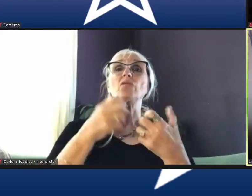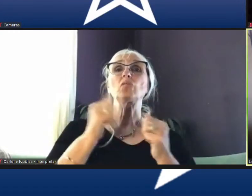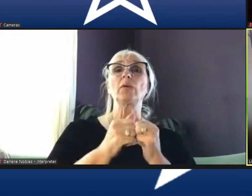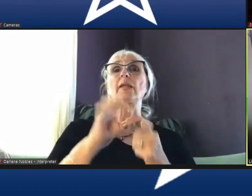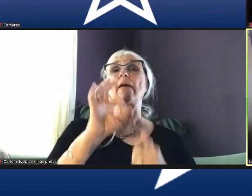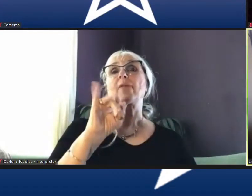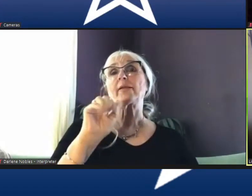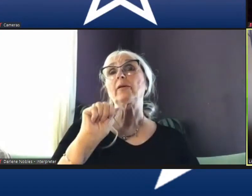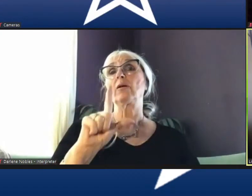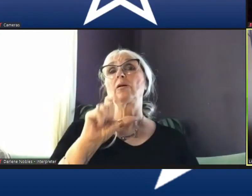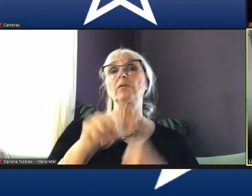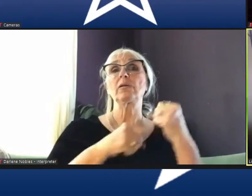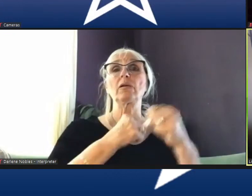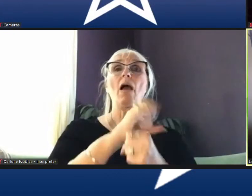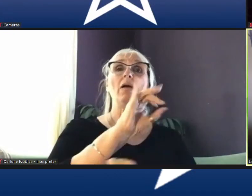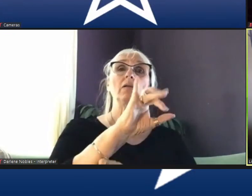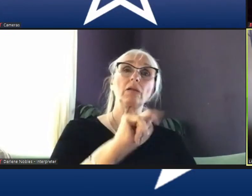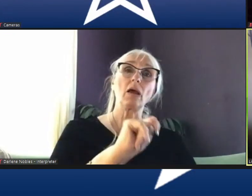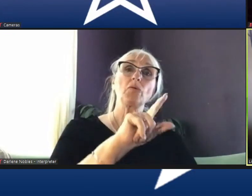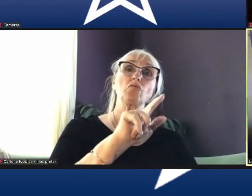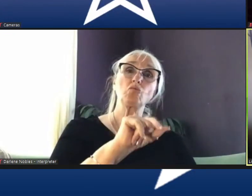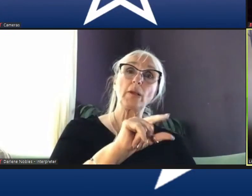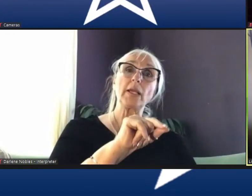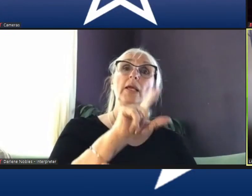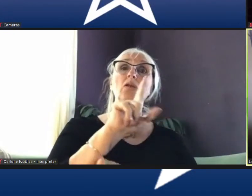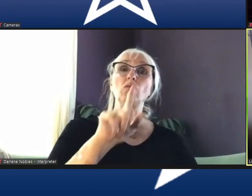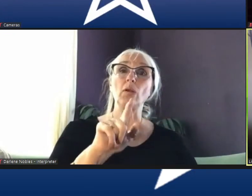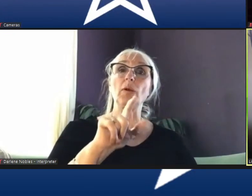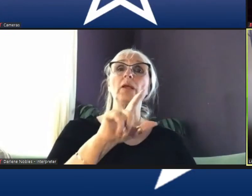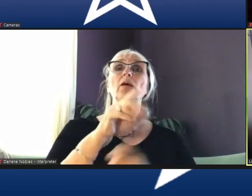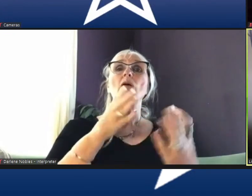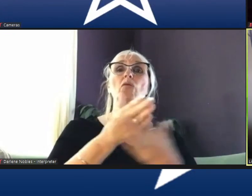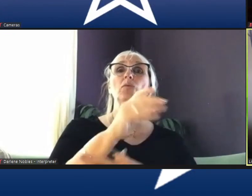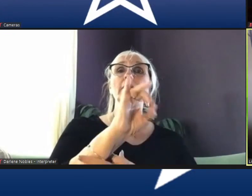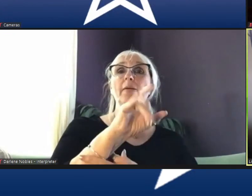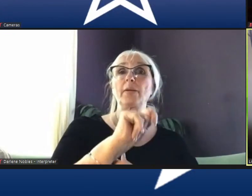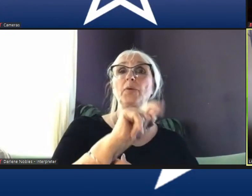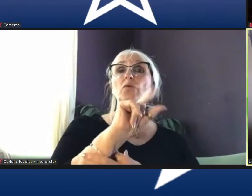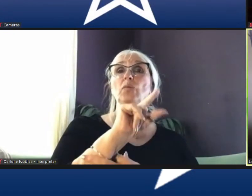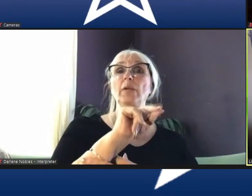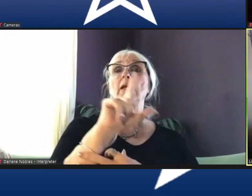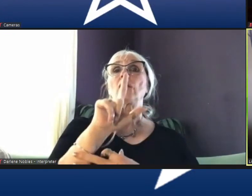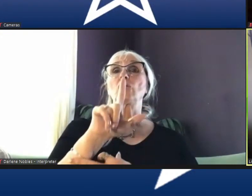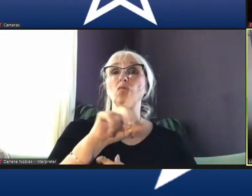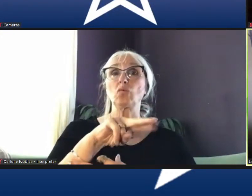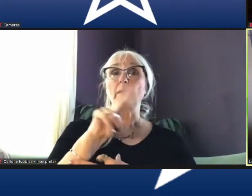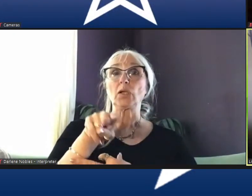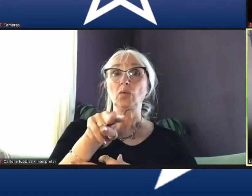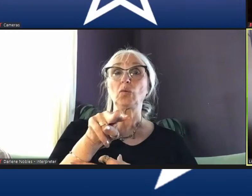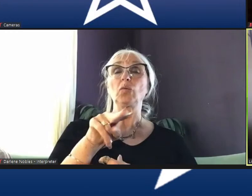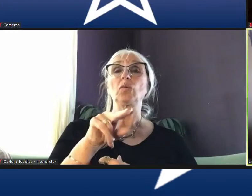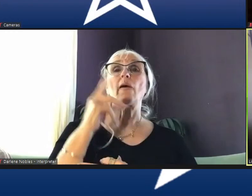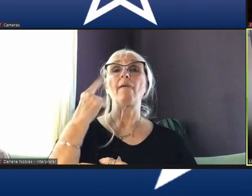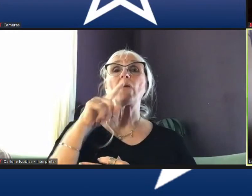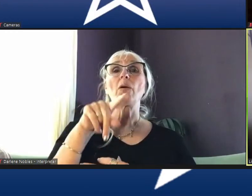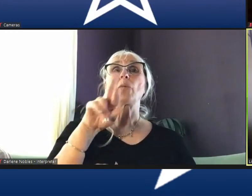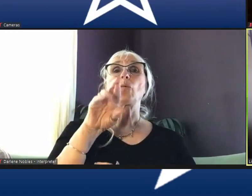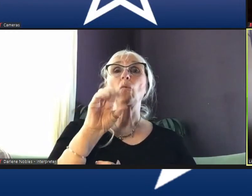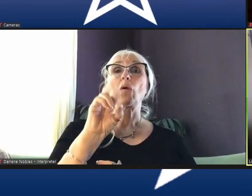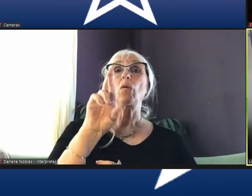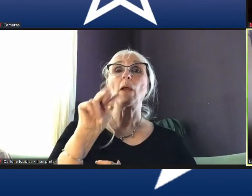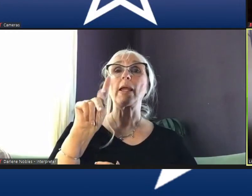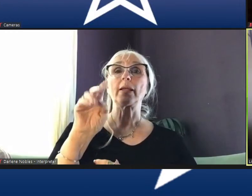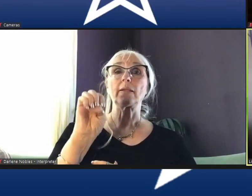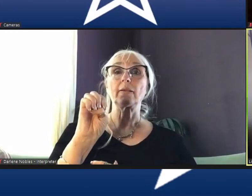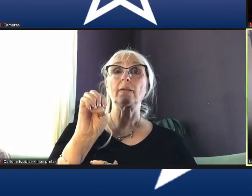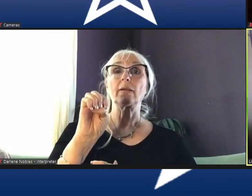October 2021 through September of 2022, and providing for the prorating of